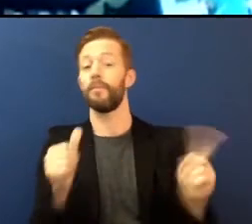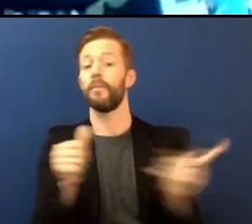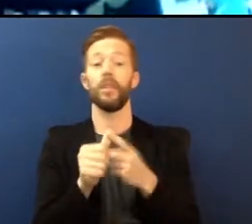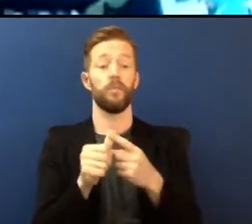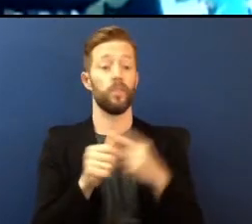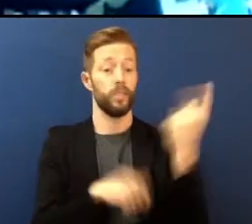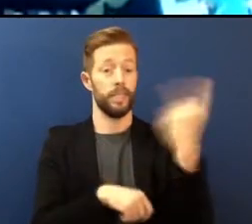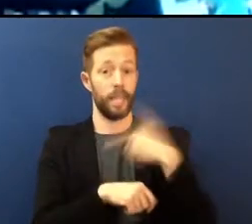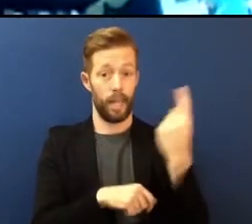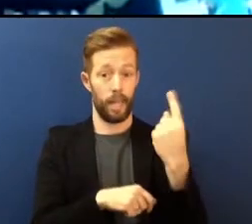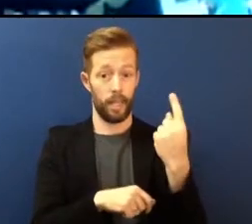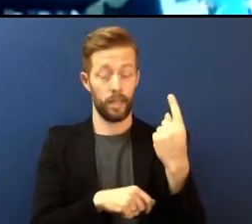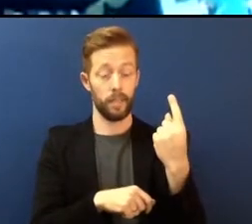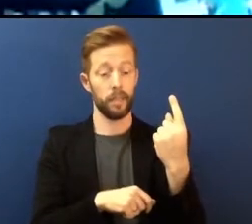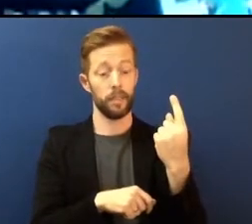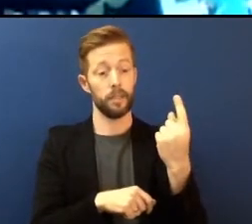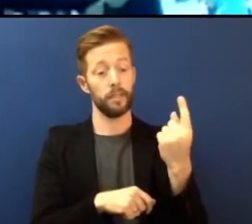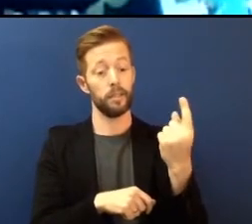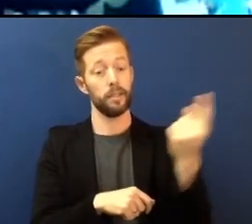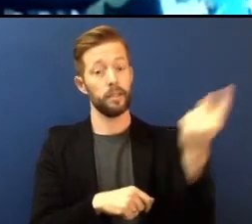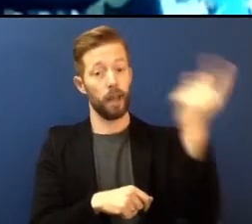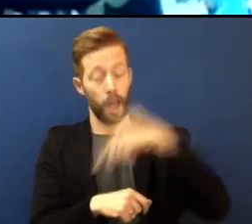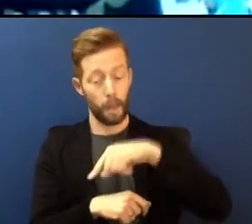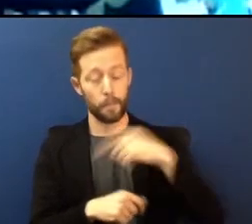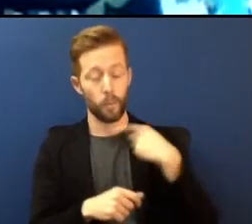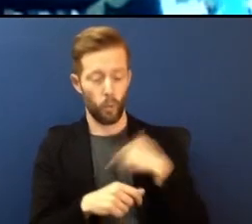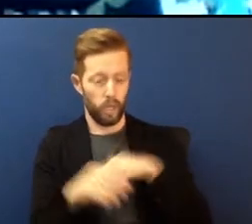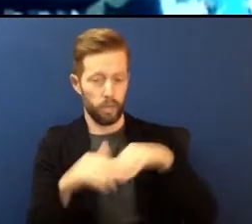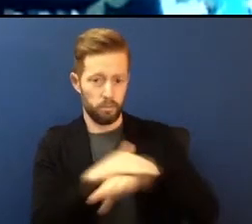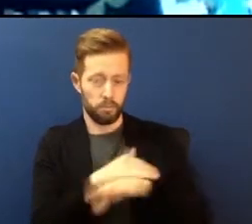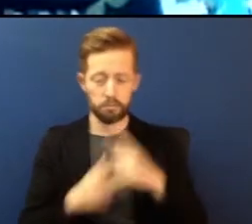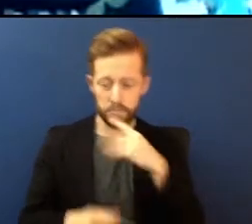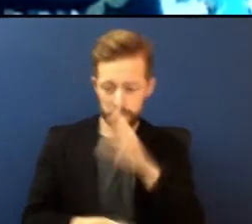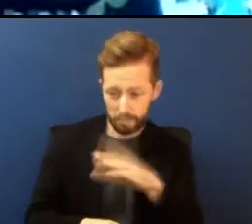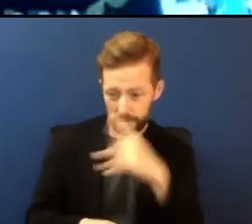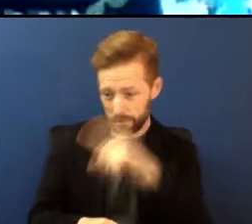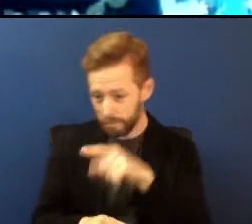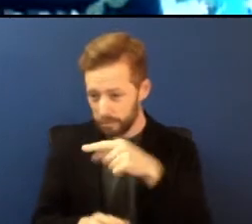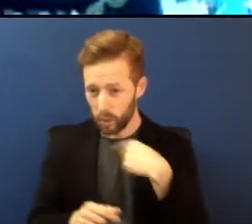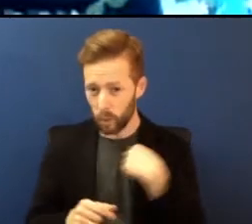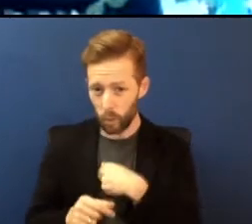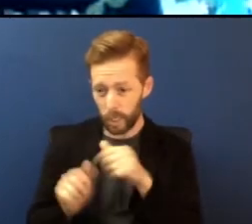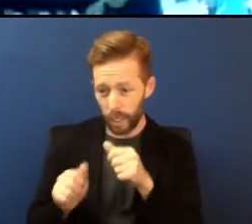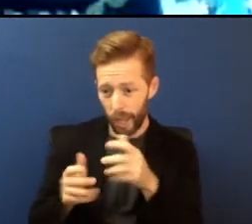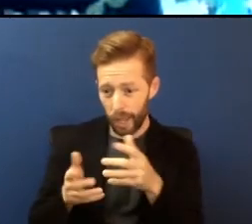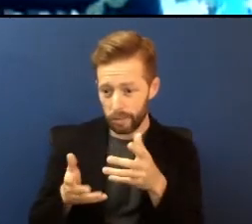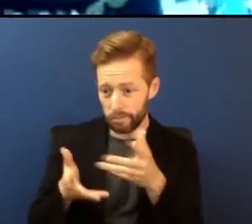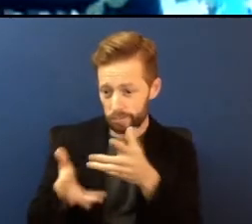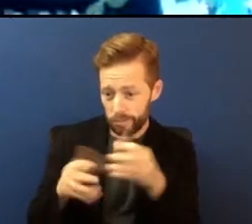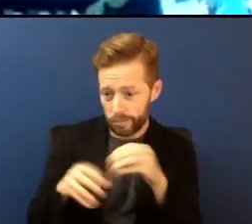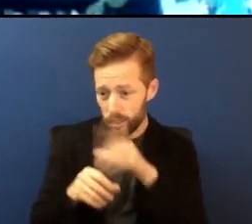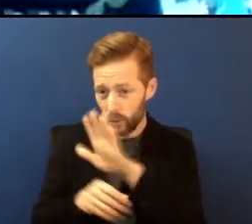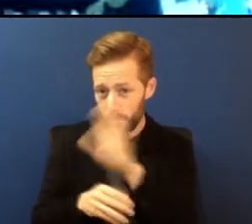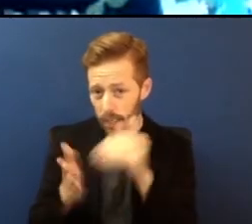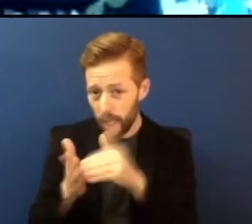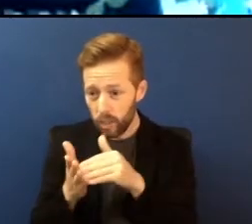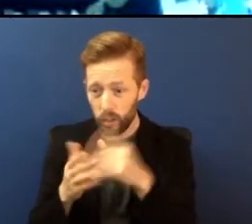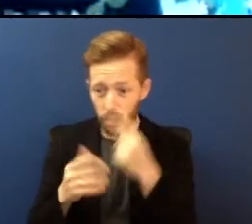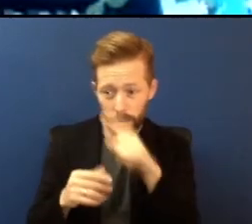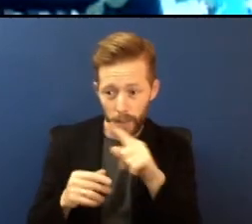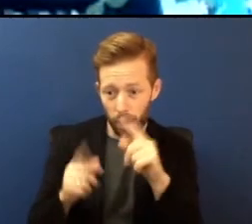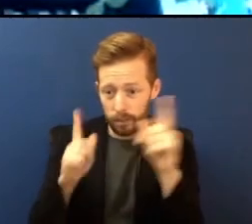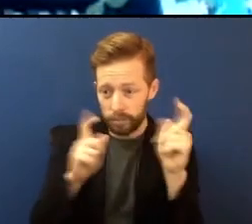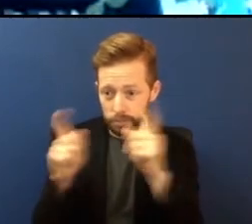the first day we come and we greet them and we ask, it'd be okay if we just sort of hang out at your center, go into